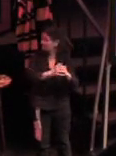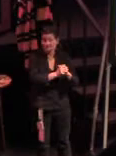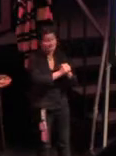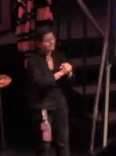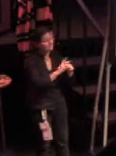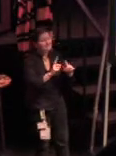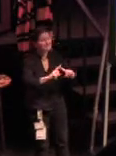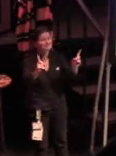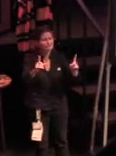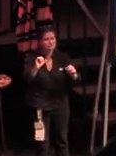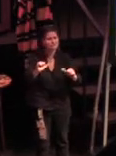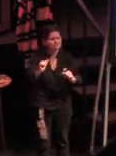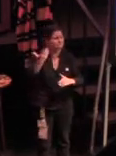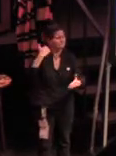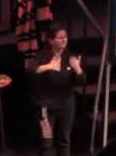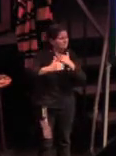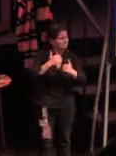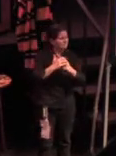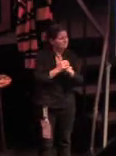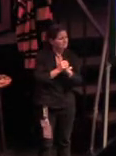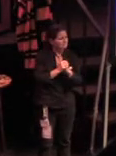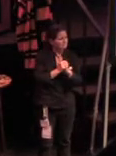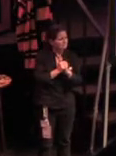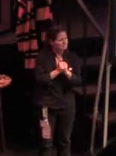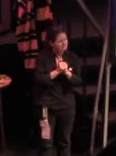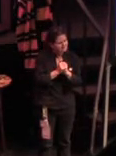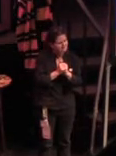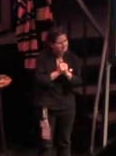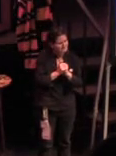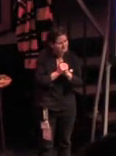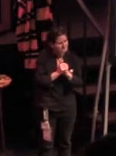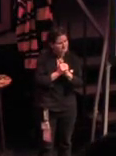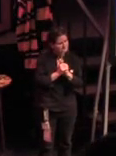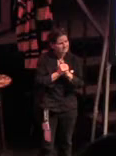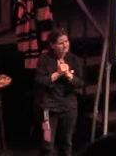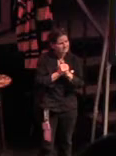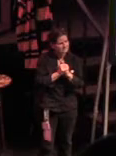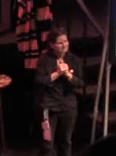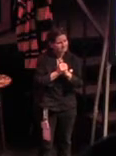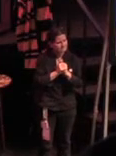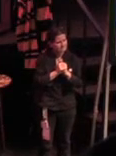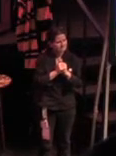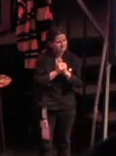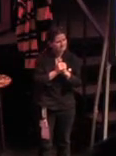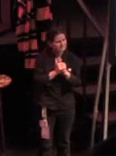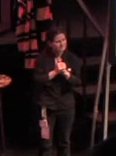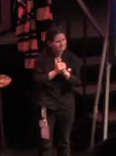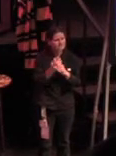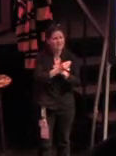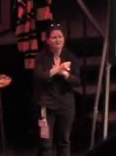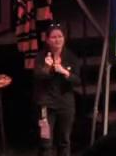a difference in terms of making examples which is politically correct and satisfying for particular